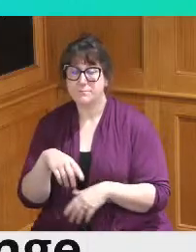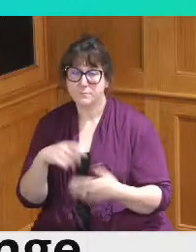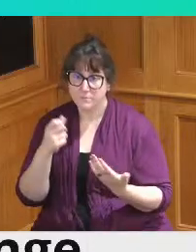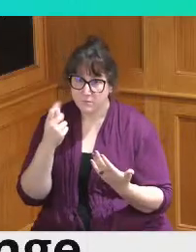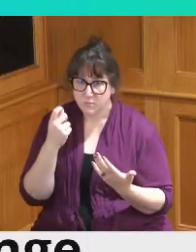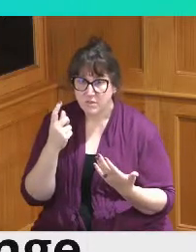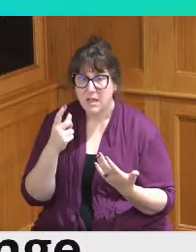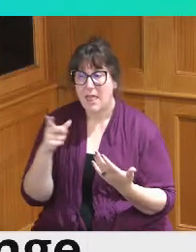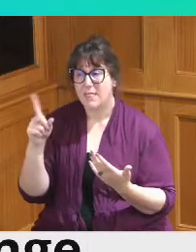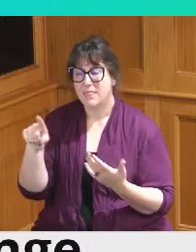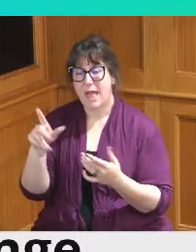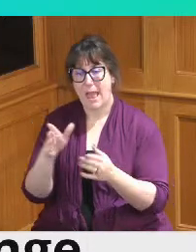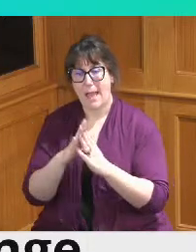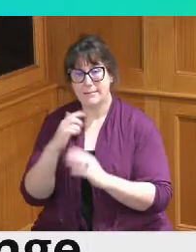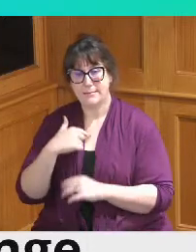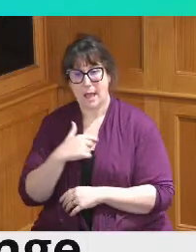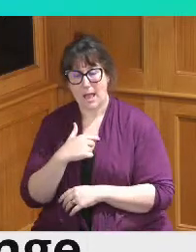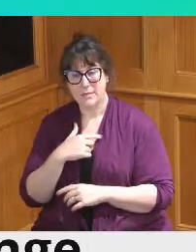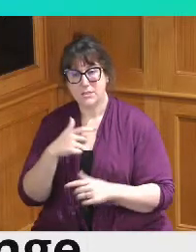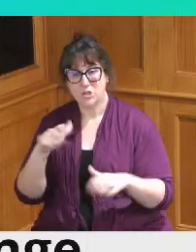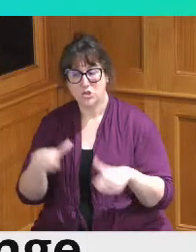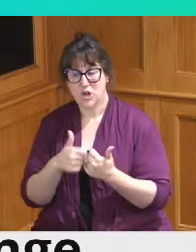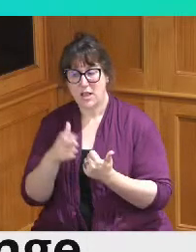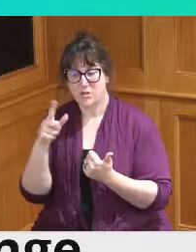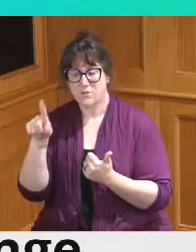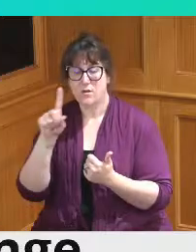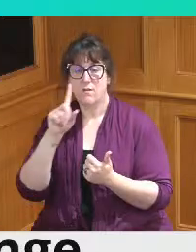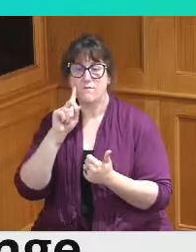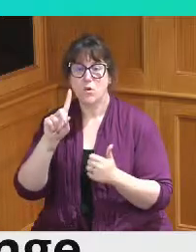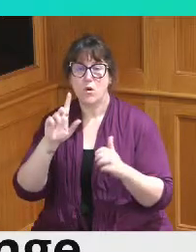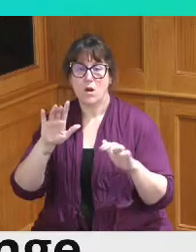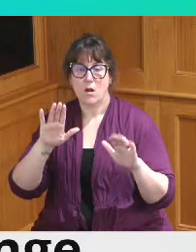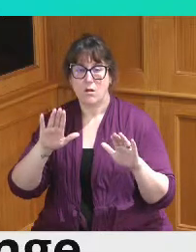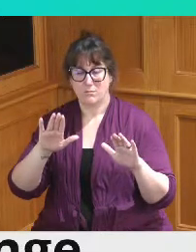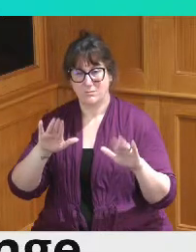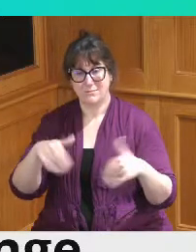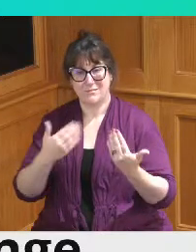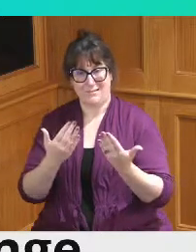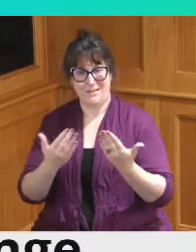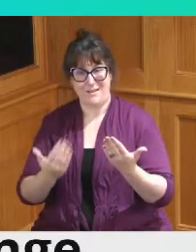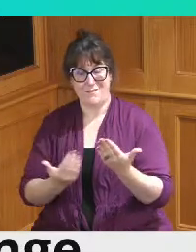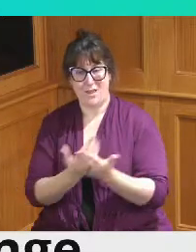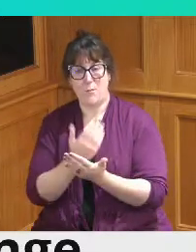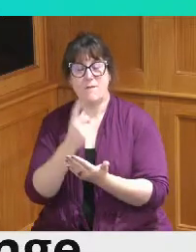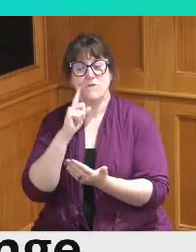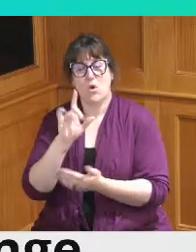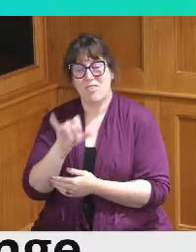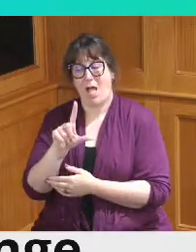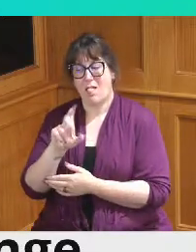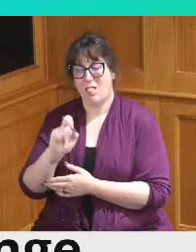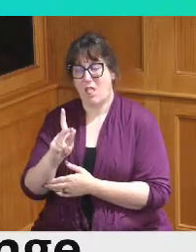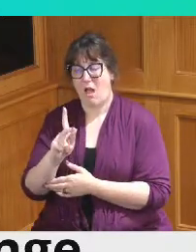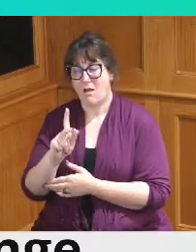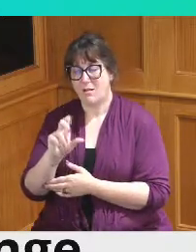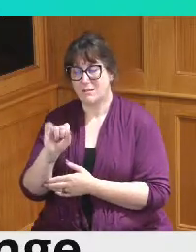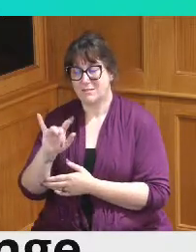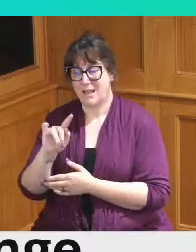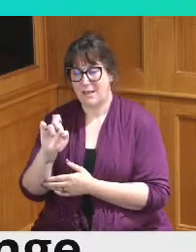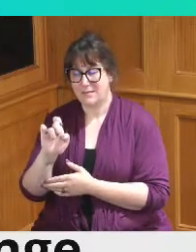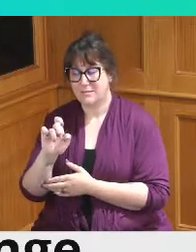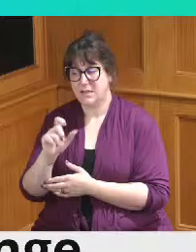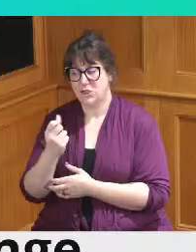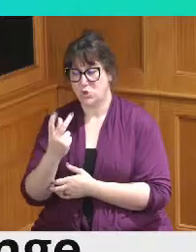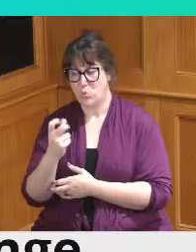Lockland asked us to address a challenge they're having in redevelopment with something called the Lock site. So this is a 12-acre former manufacturing campus. This was the Stearns